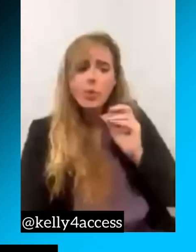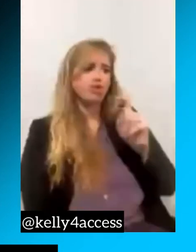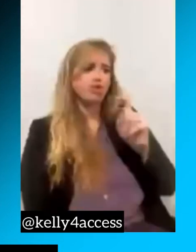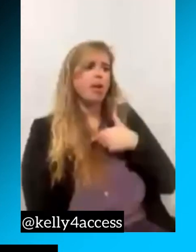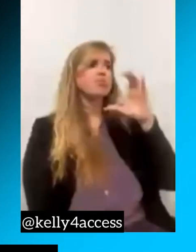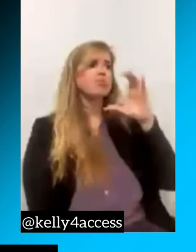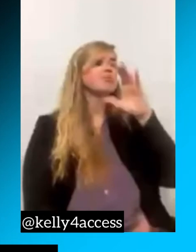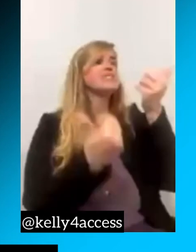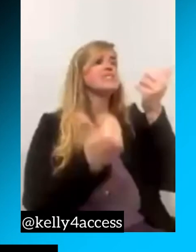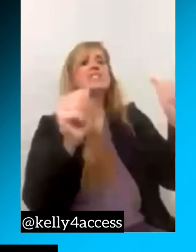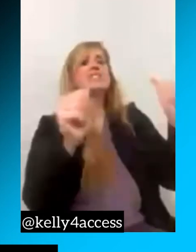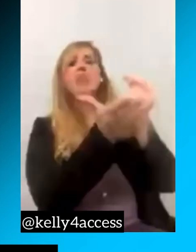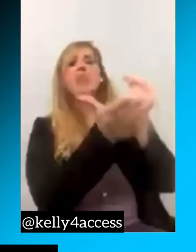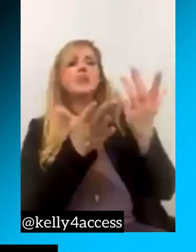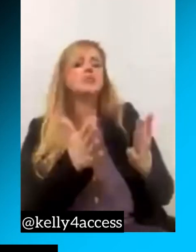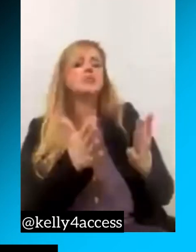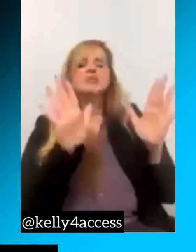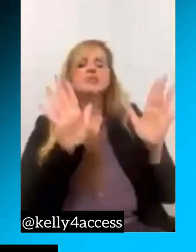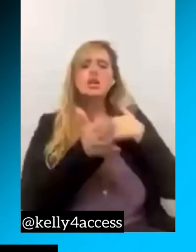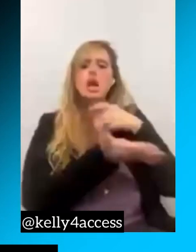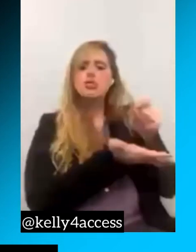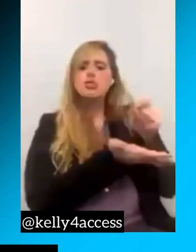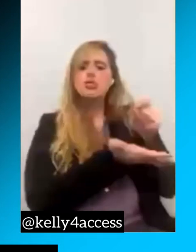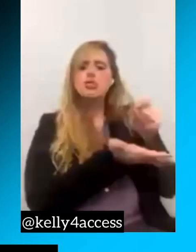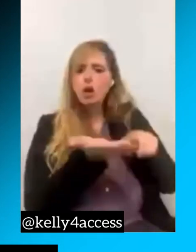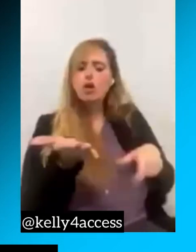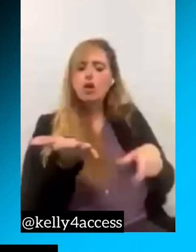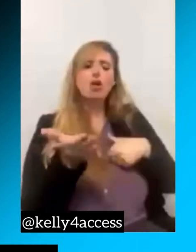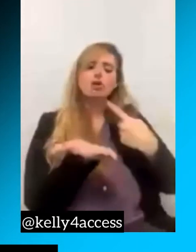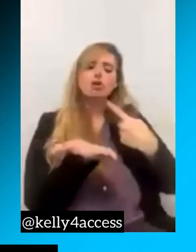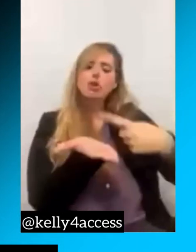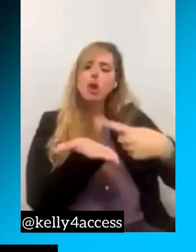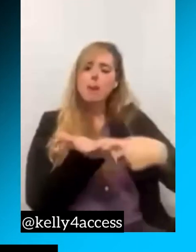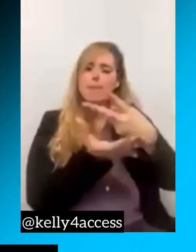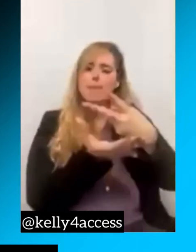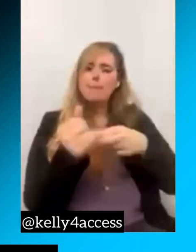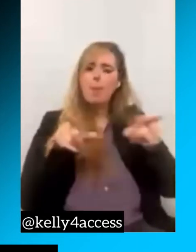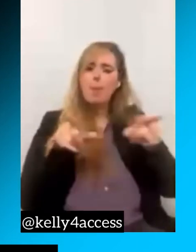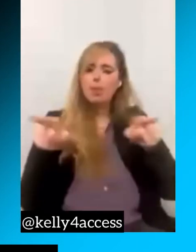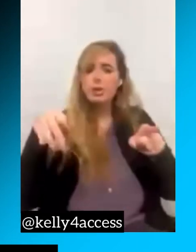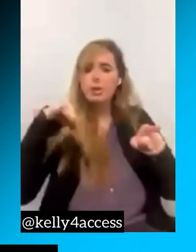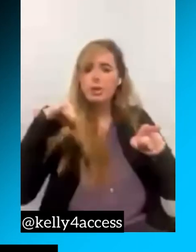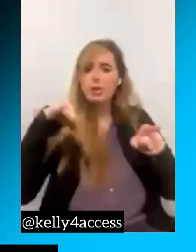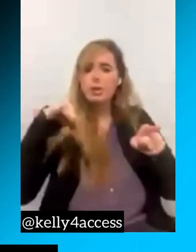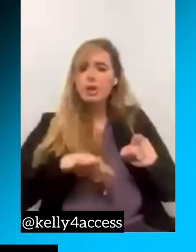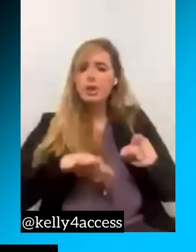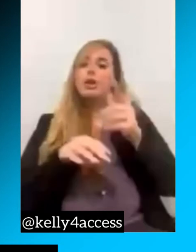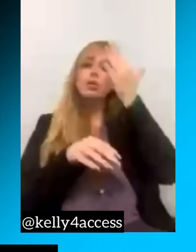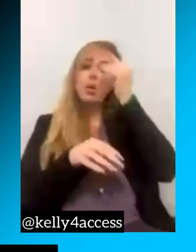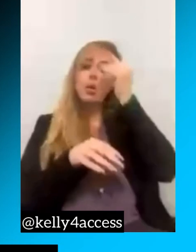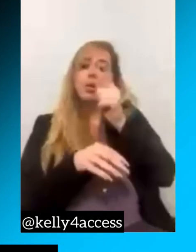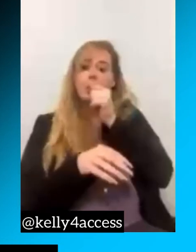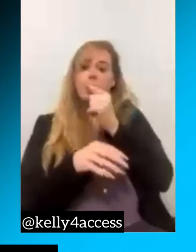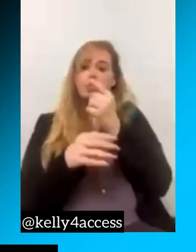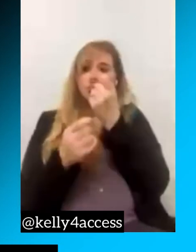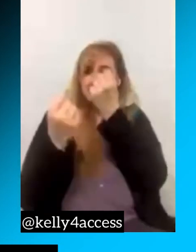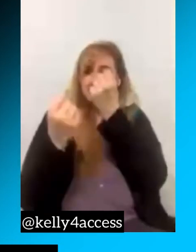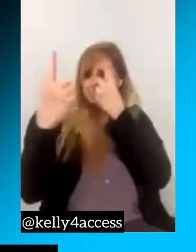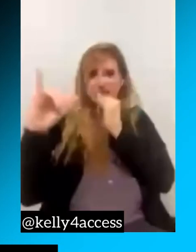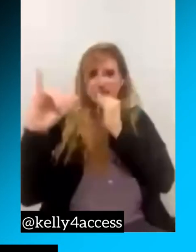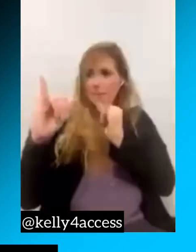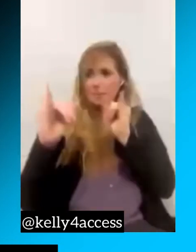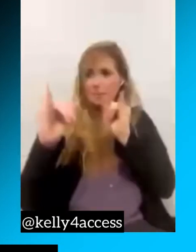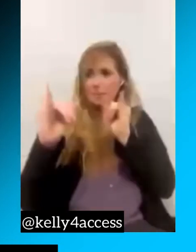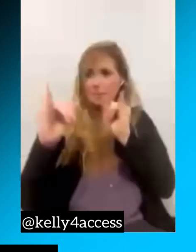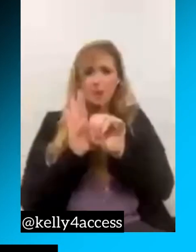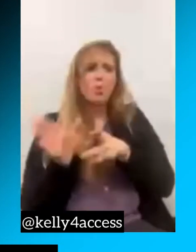about the benefits and the risks of both sides of doing both, going with identity specific therapy relationships and identity